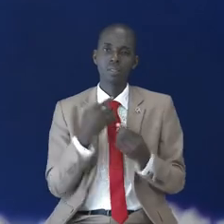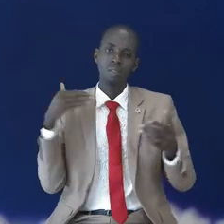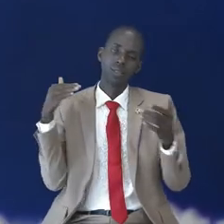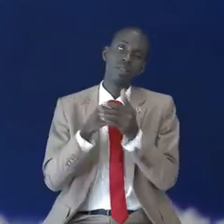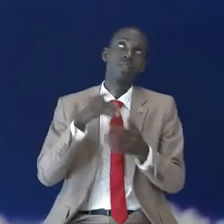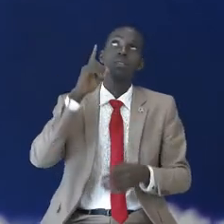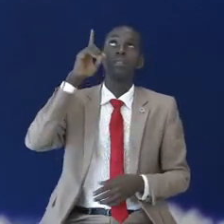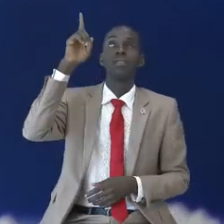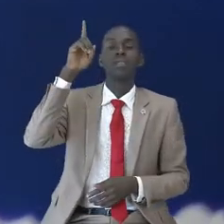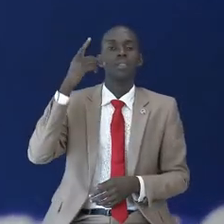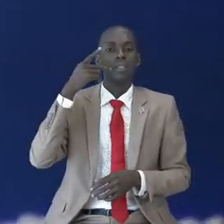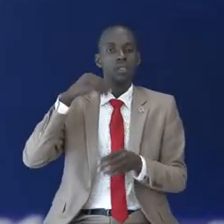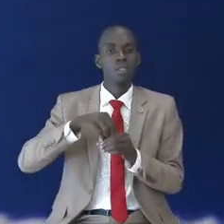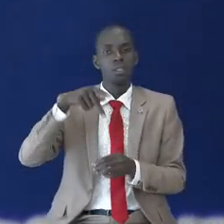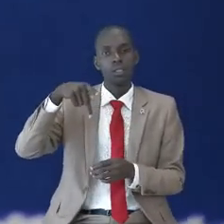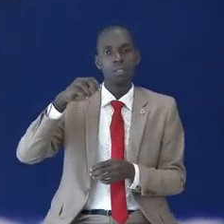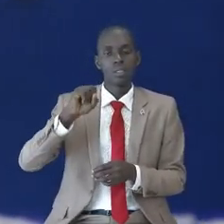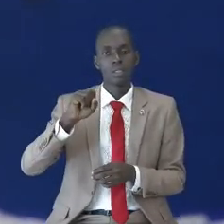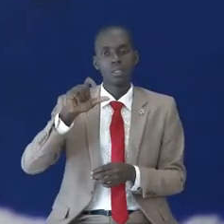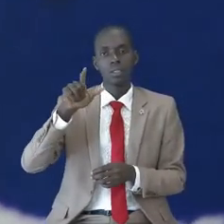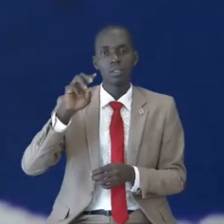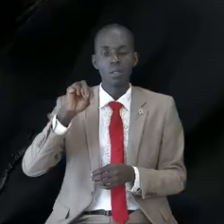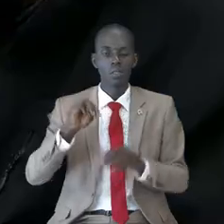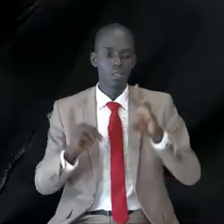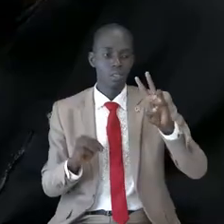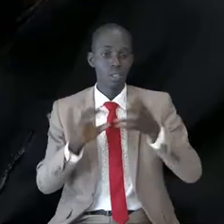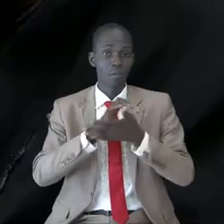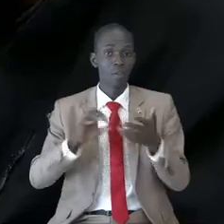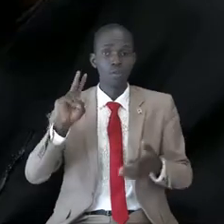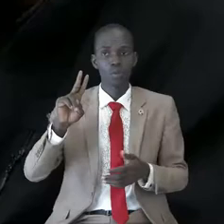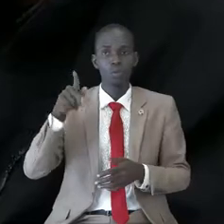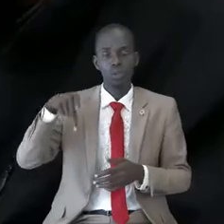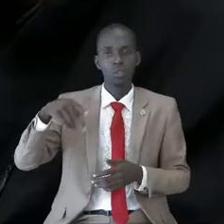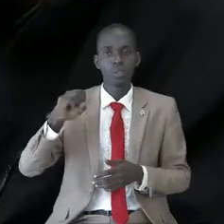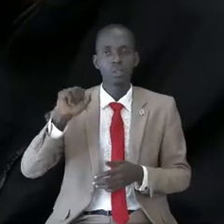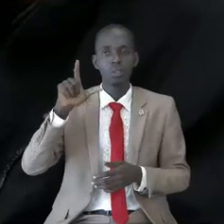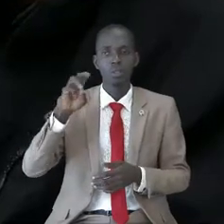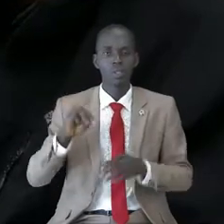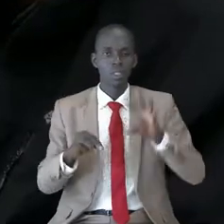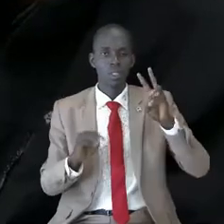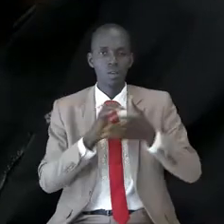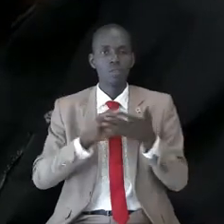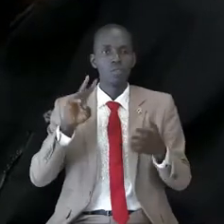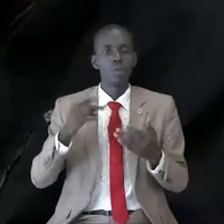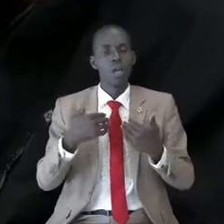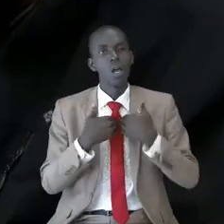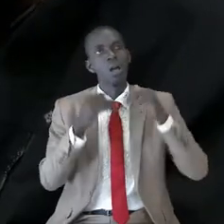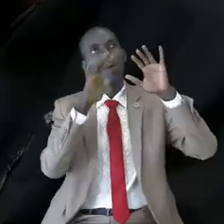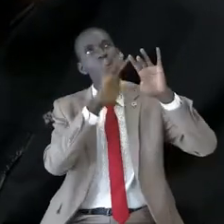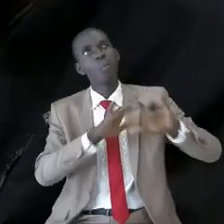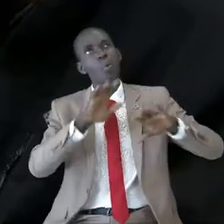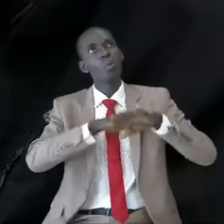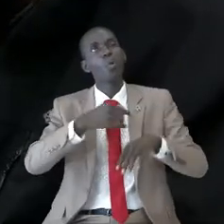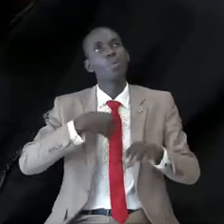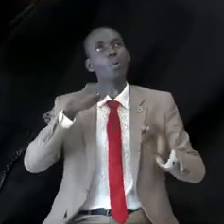thee. Look at Psalm 6, I'm reading from verse 2. Psalm 6, verse 2, have mercy upon me, O Lord,